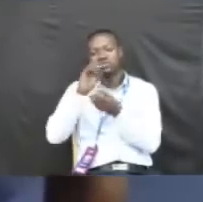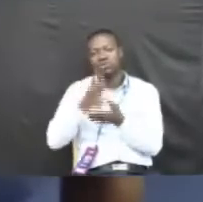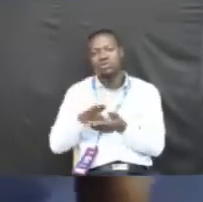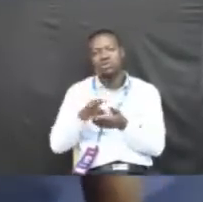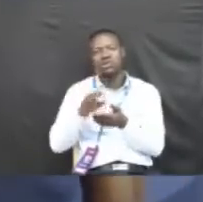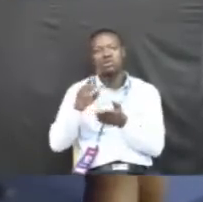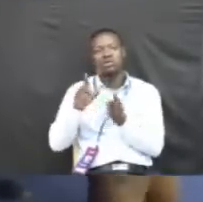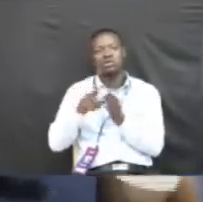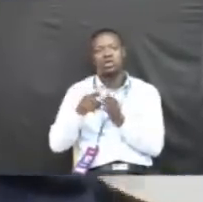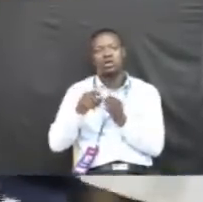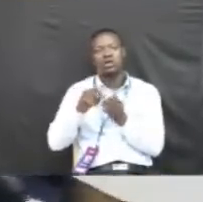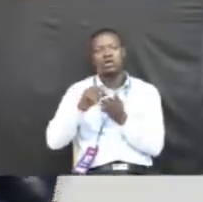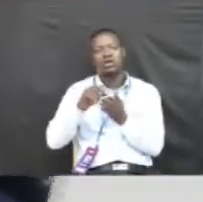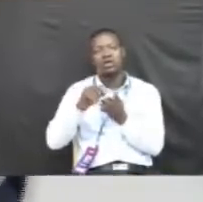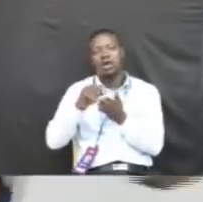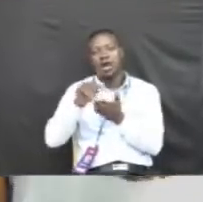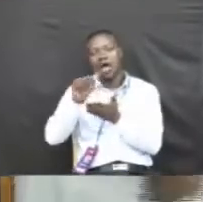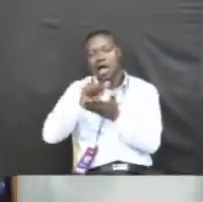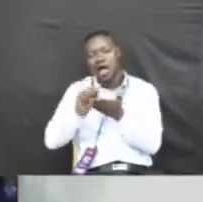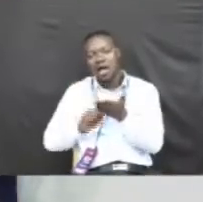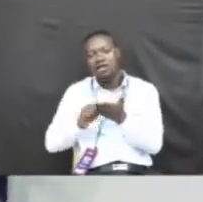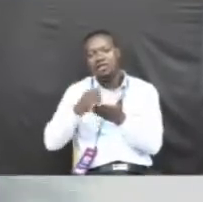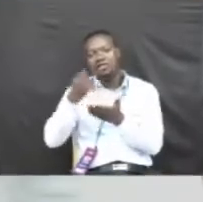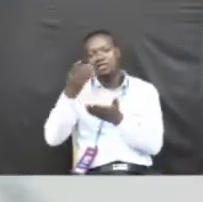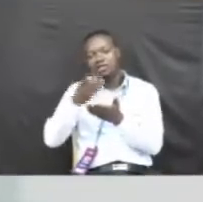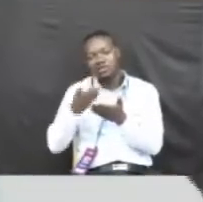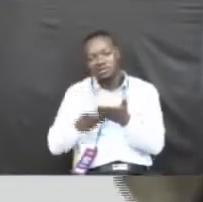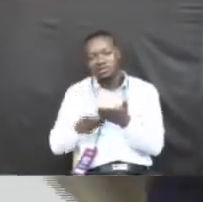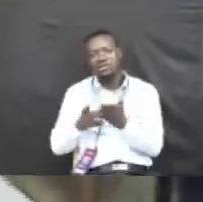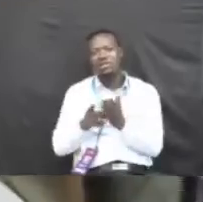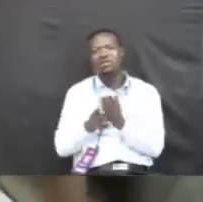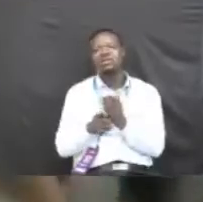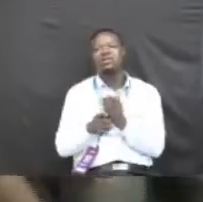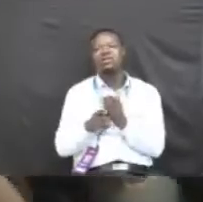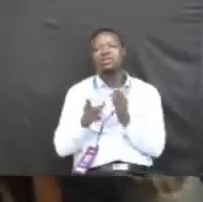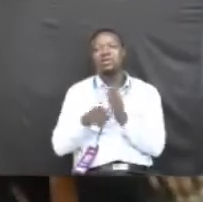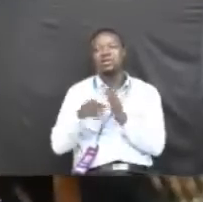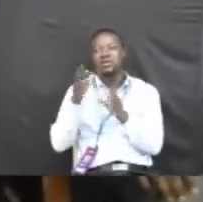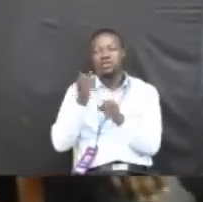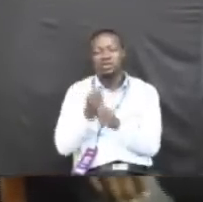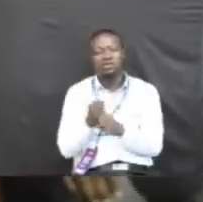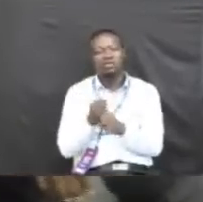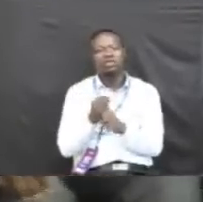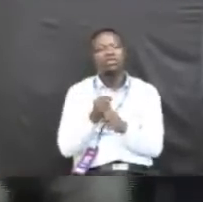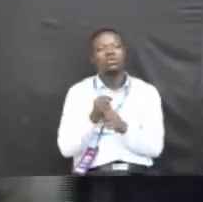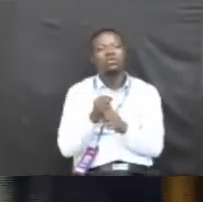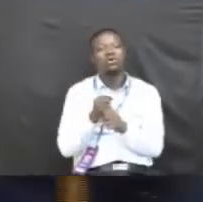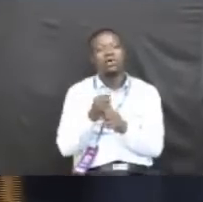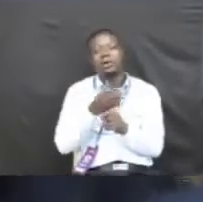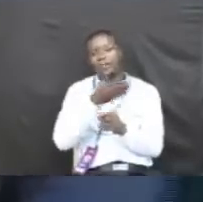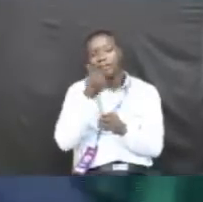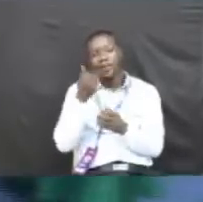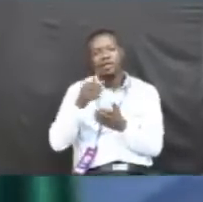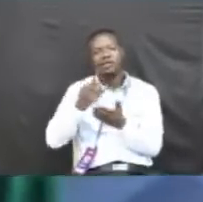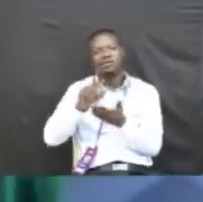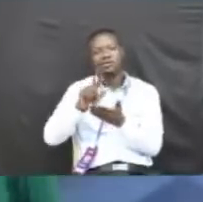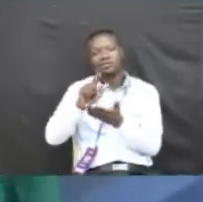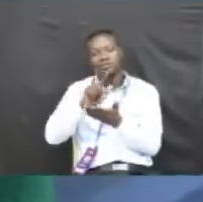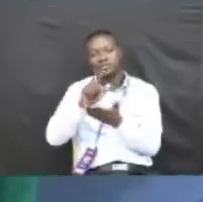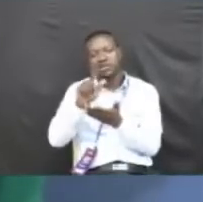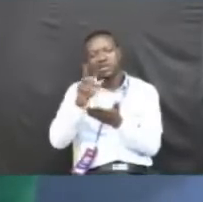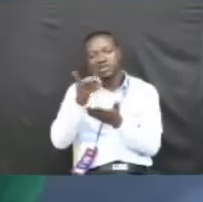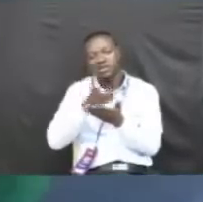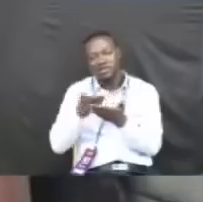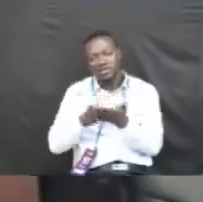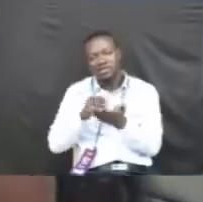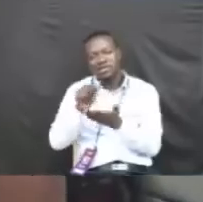design. She also received Elizabeth Obin's fashion excellence award for best graduating student in fashion design